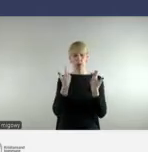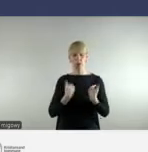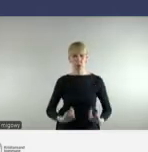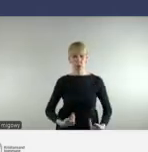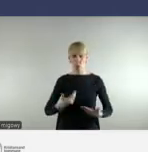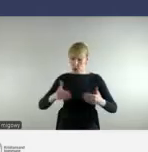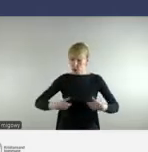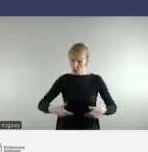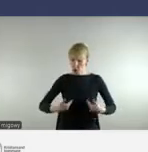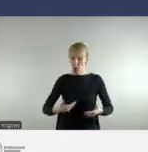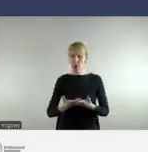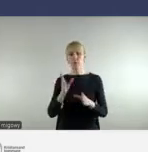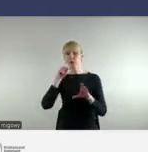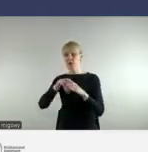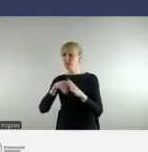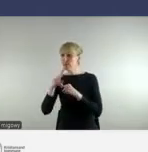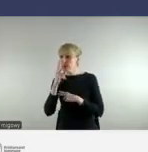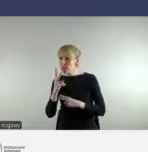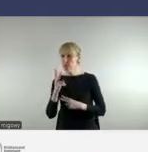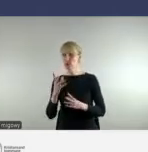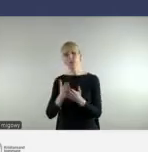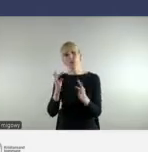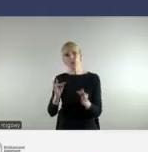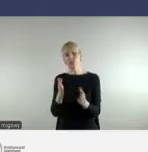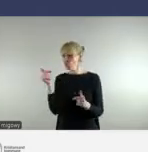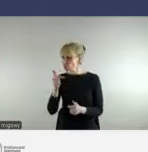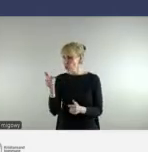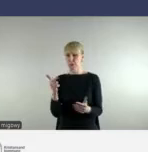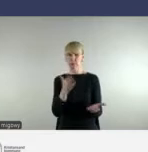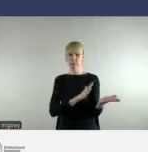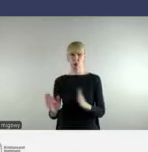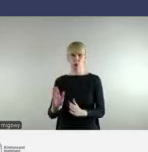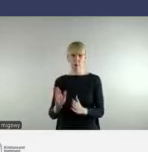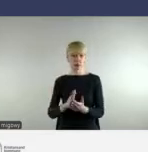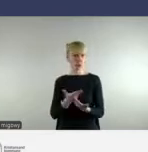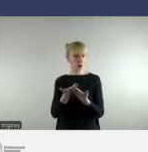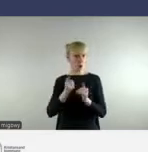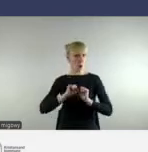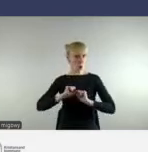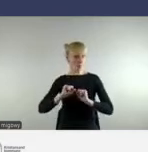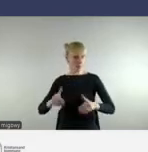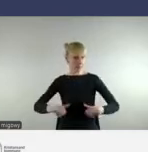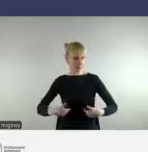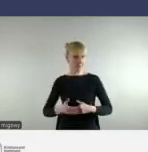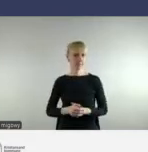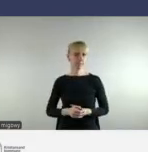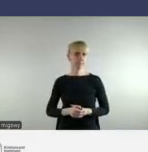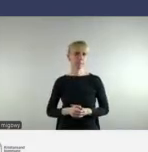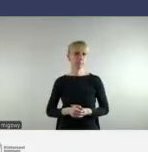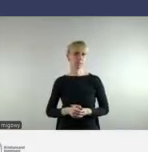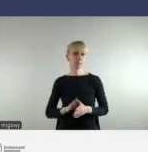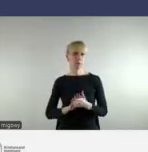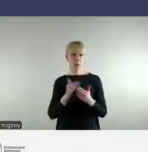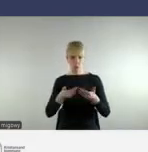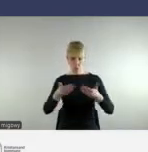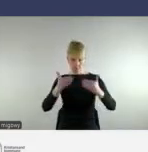organized. In the bottom, you see the tactical executing level. That is the community area